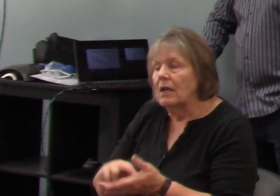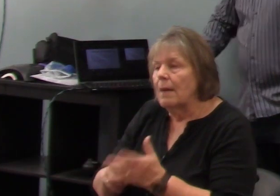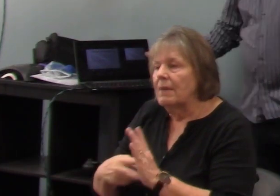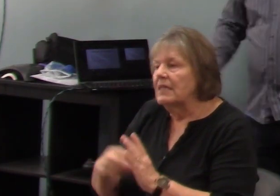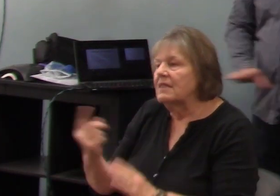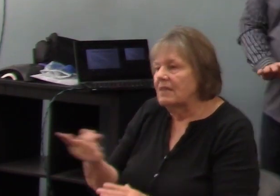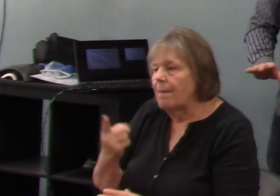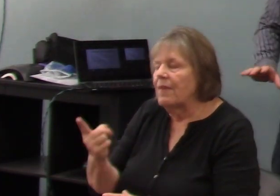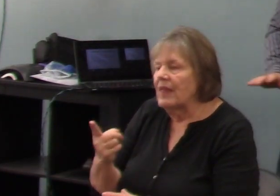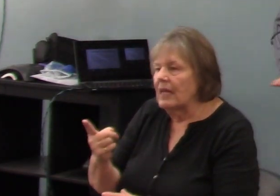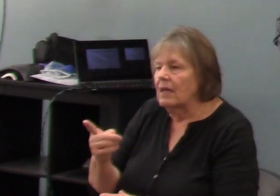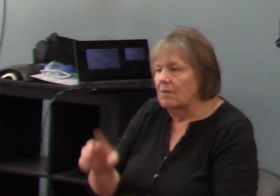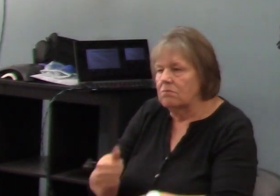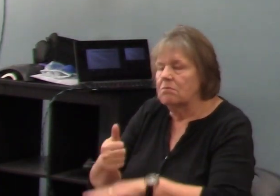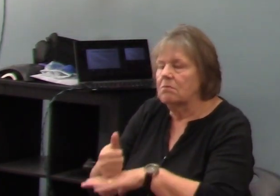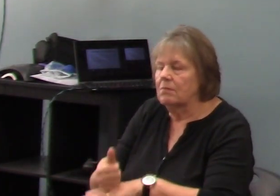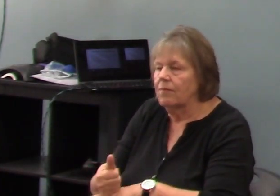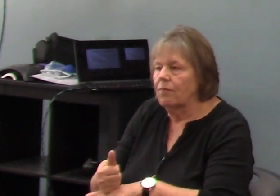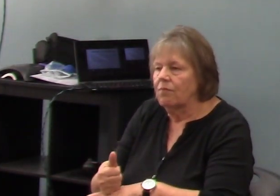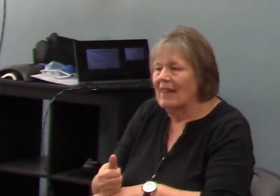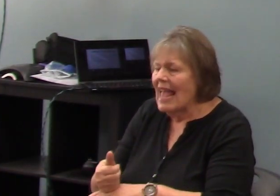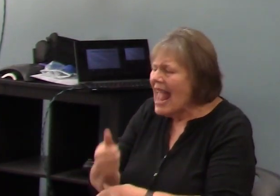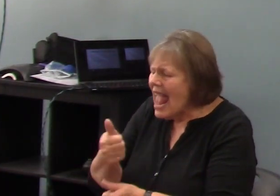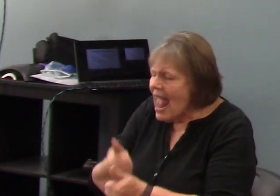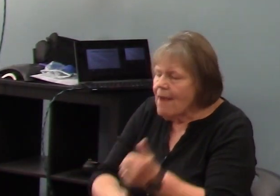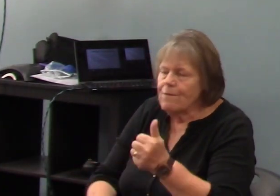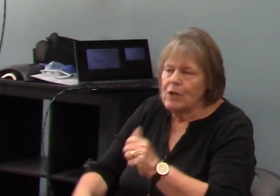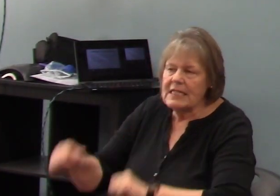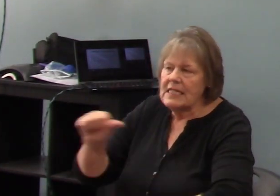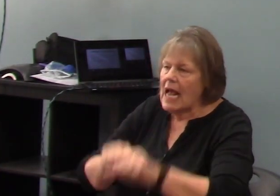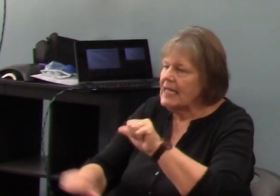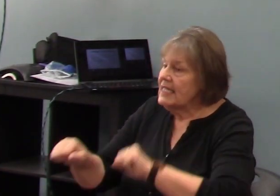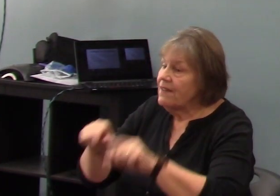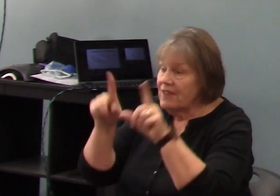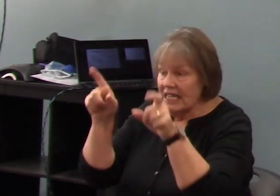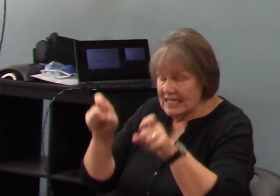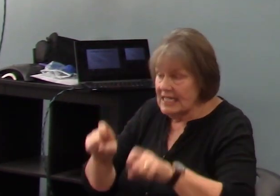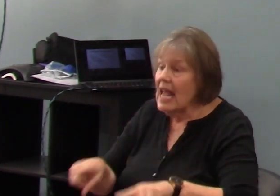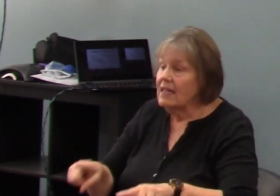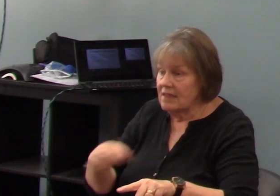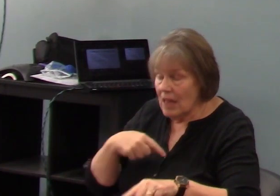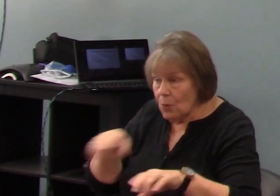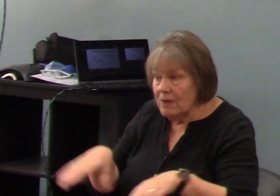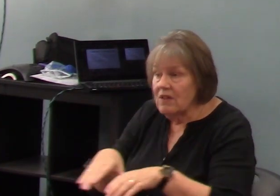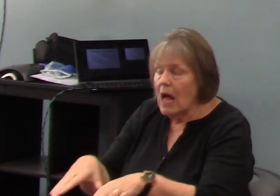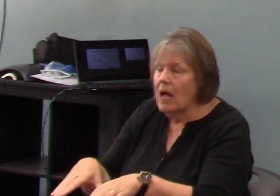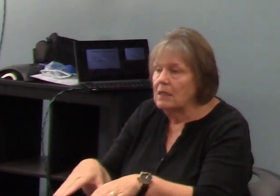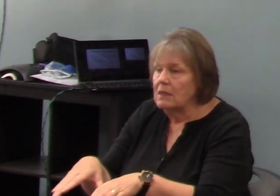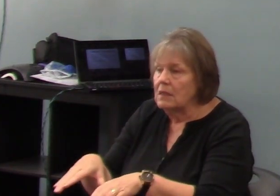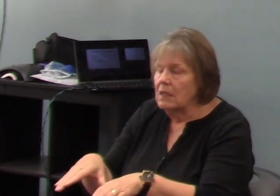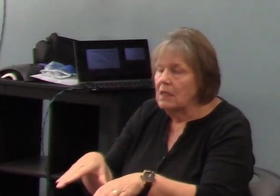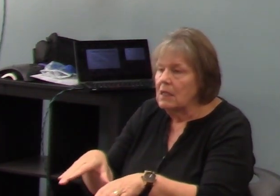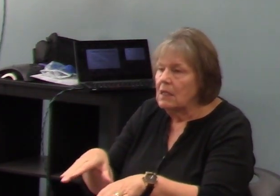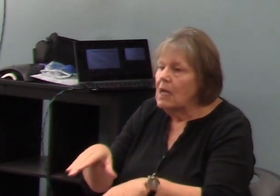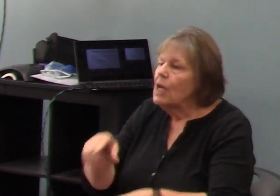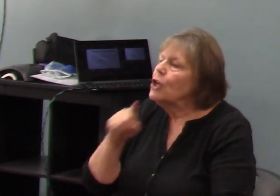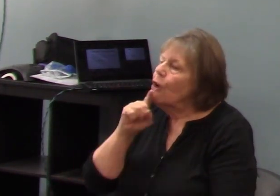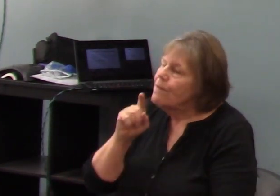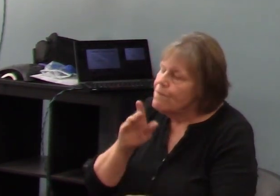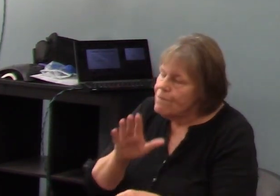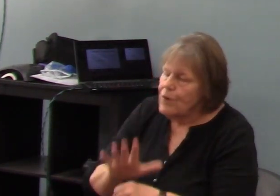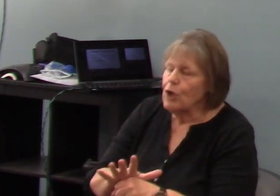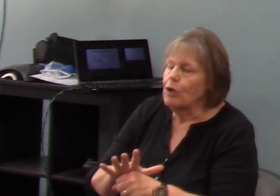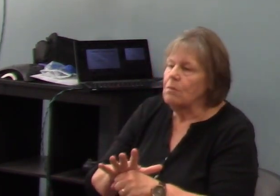Okay, and every scientific test we can do has confirmed that the Big Bang definitely happened. We are